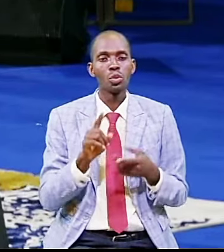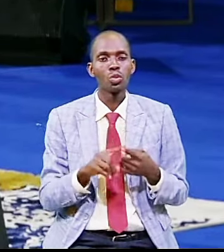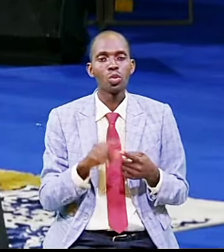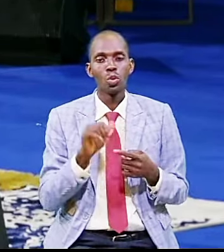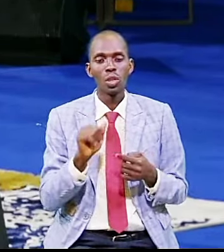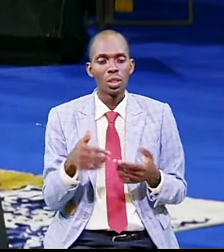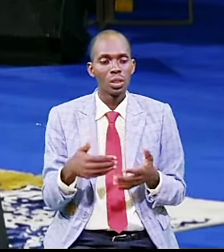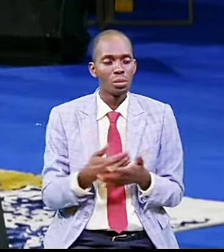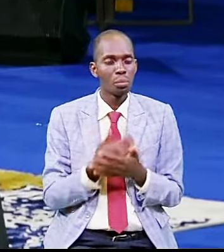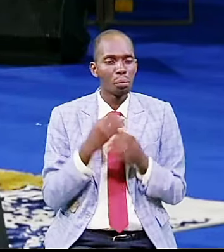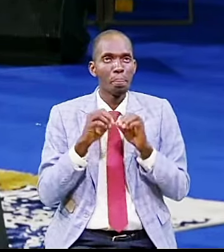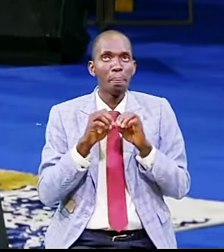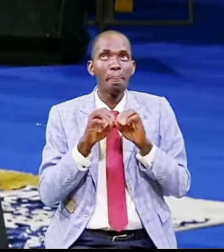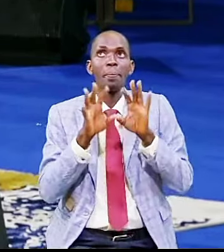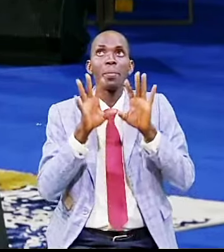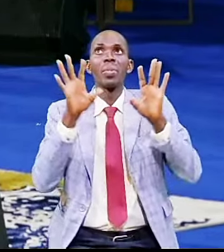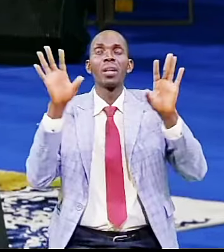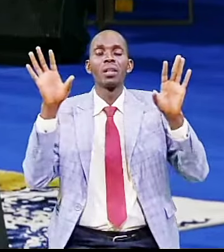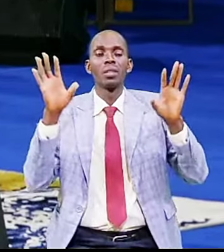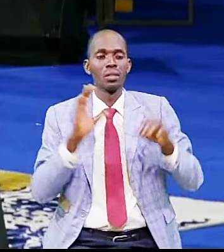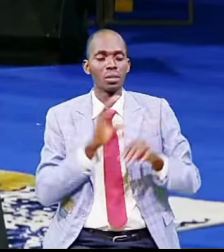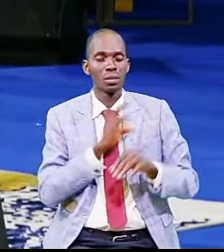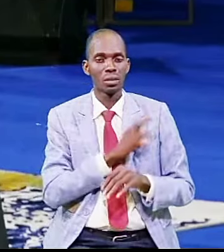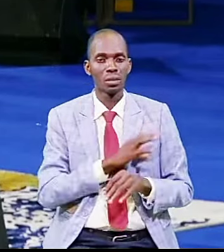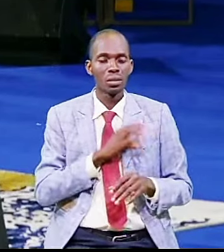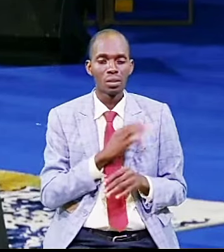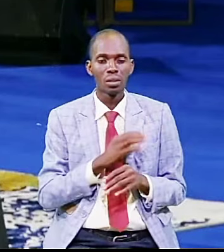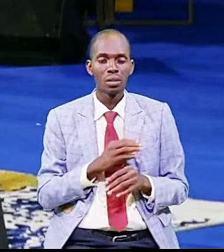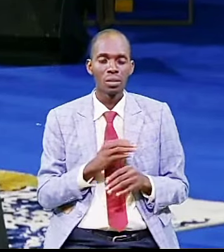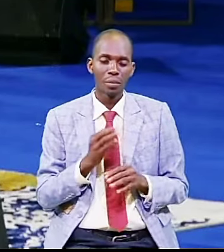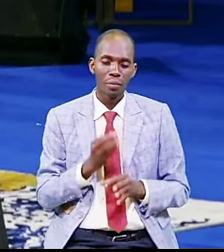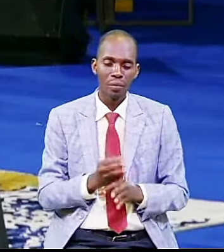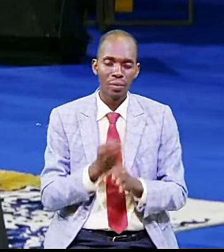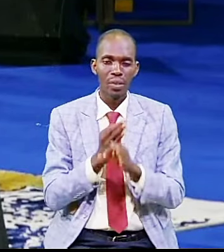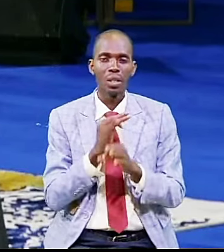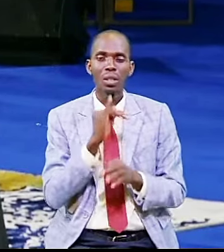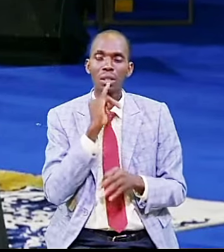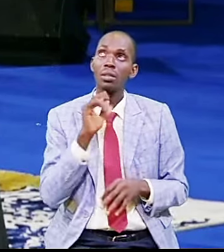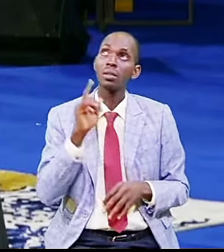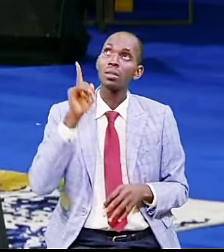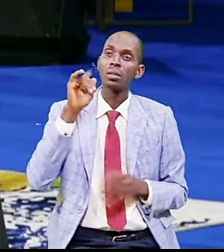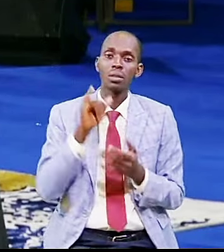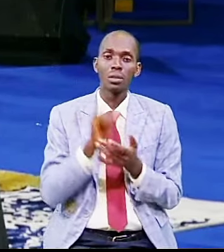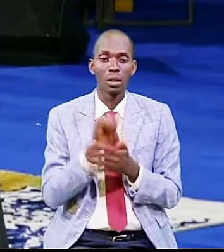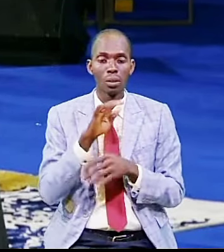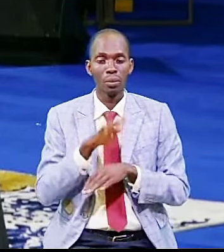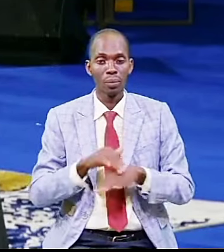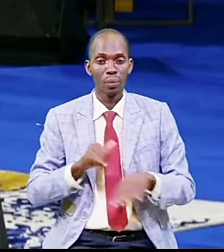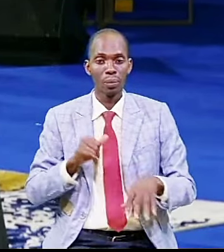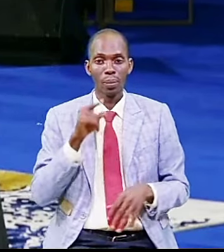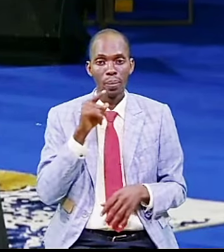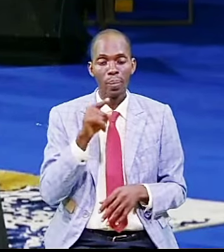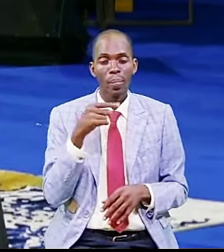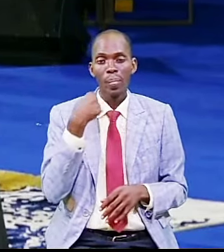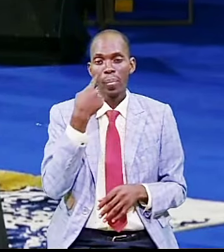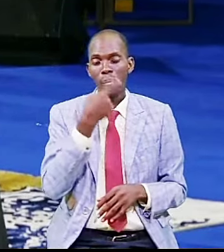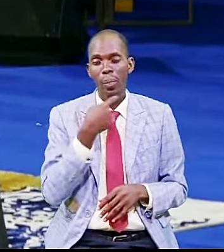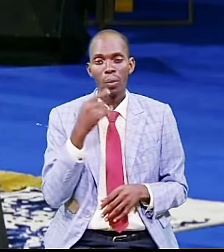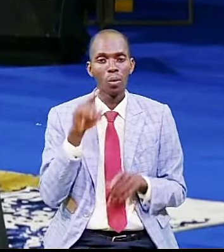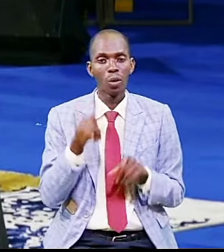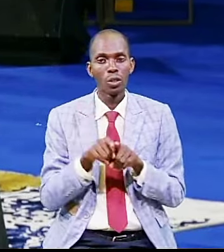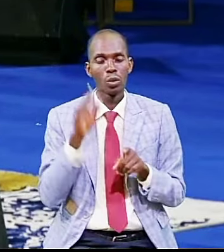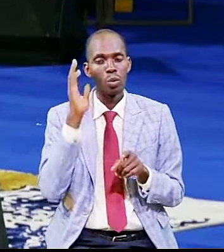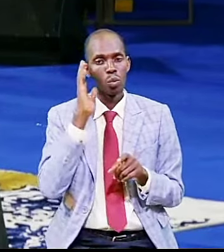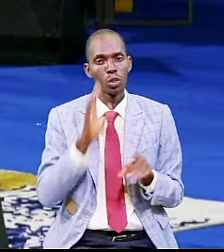snowy character. Faithful is he that calleth you, who also will do it. Come to point